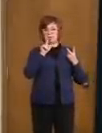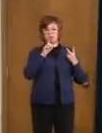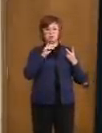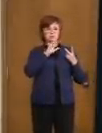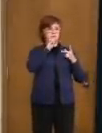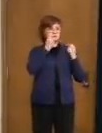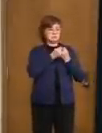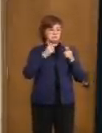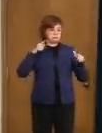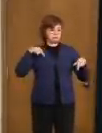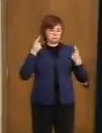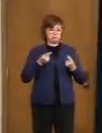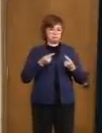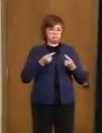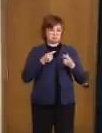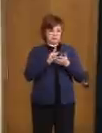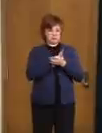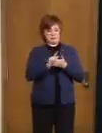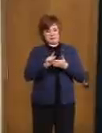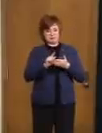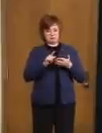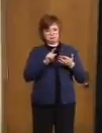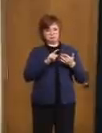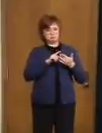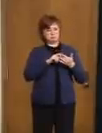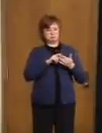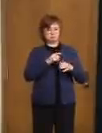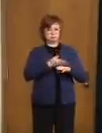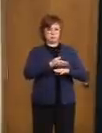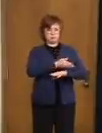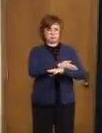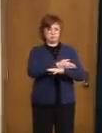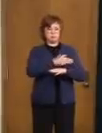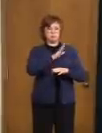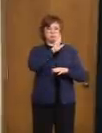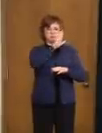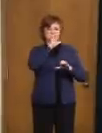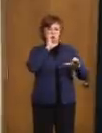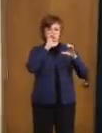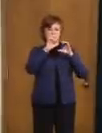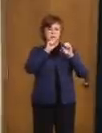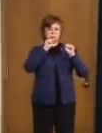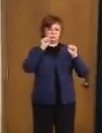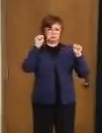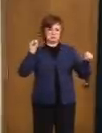the course of the last number of days, have been increasing their communication